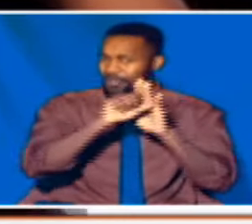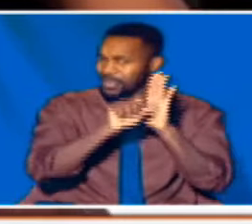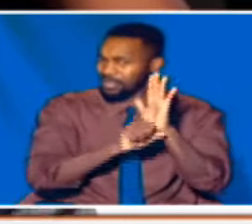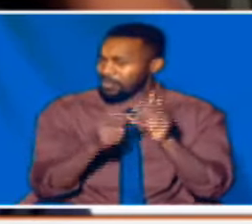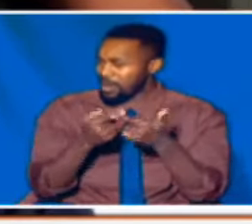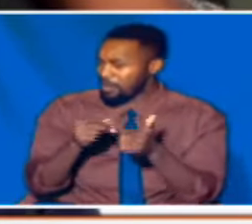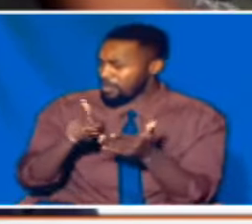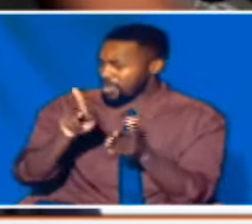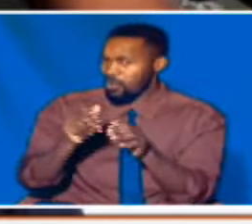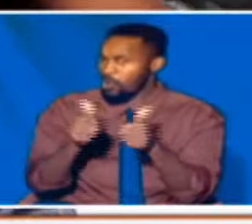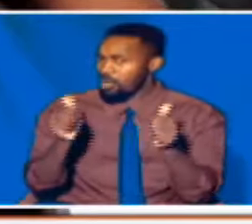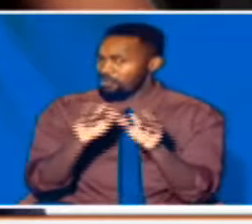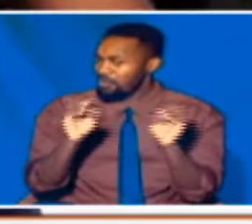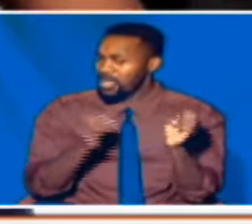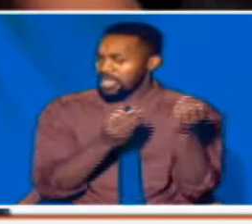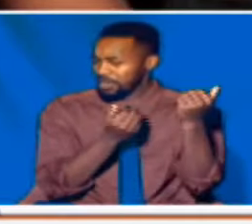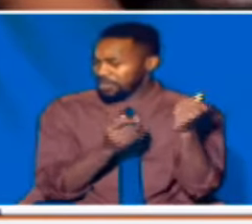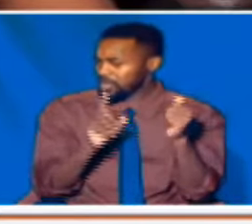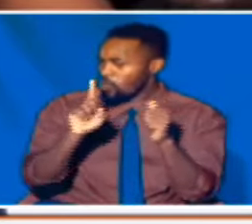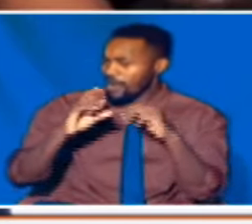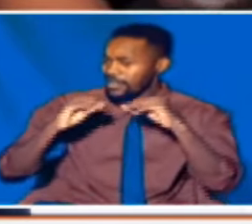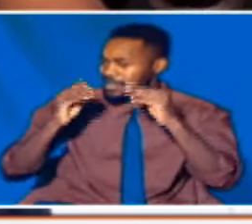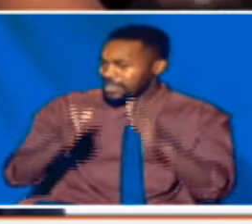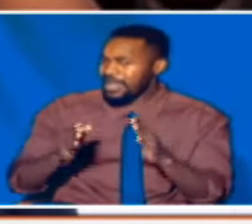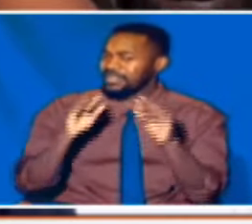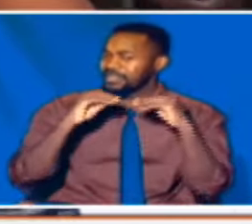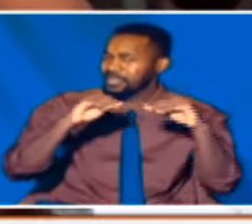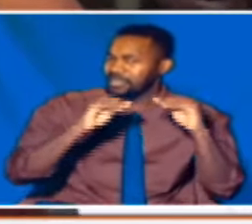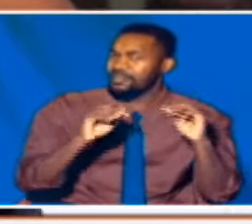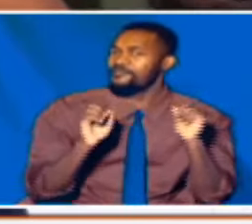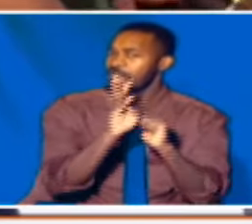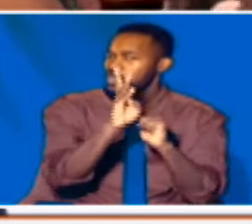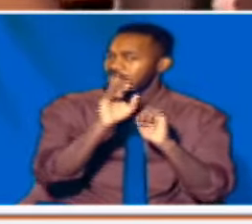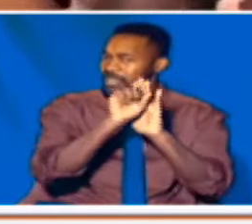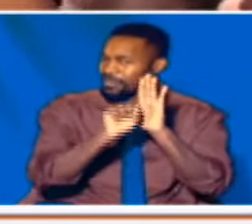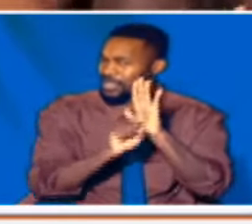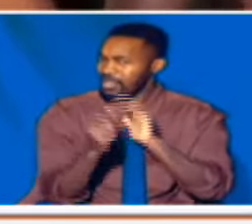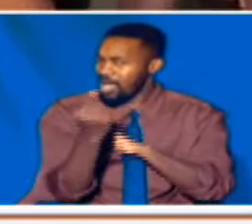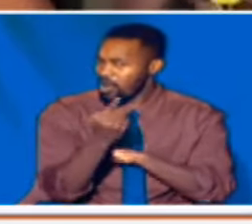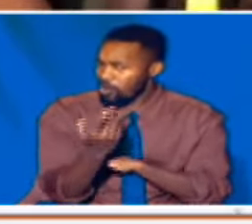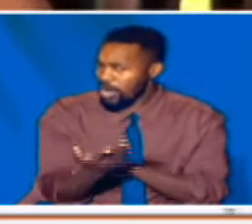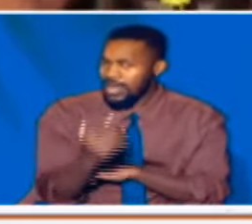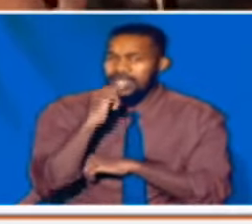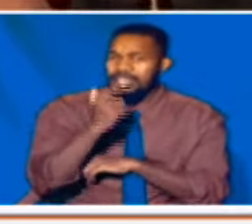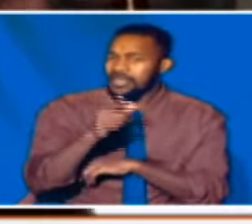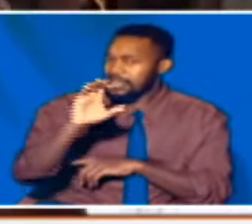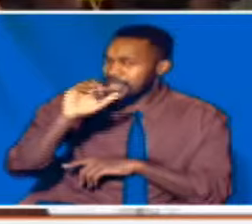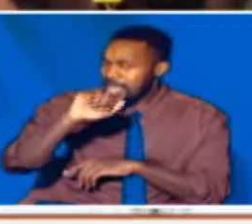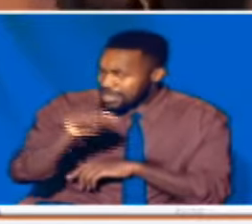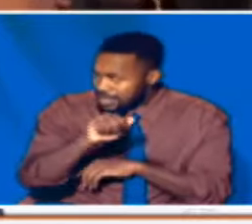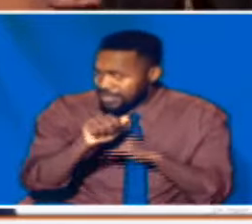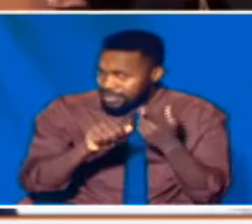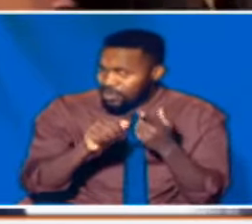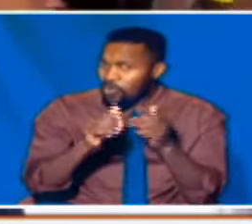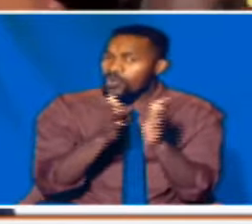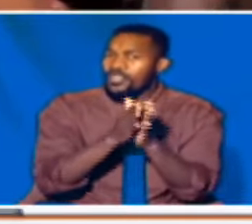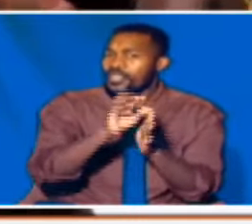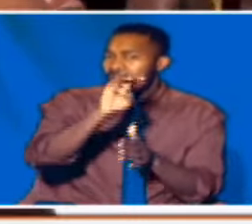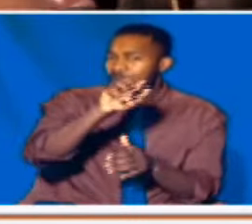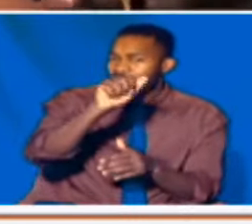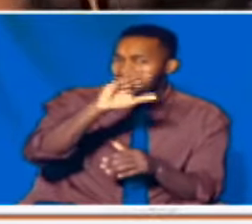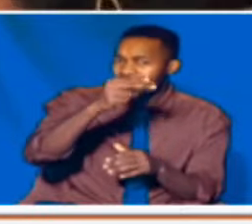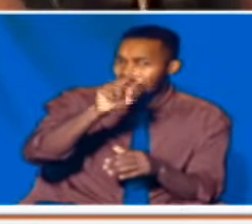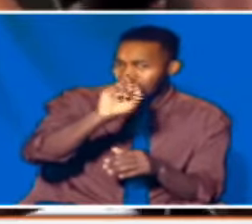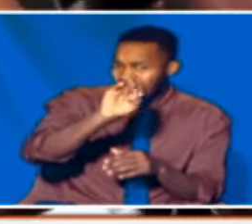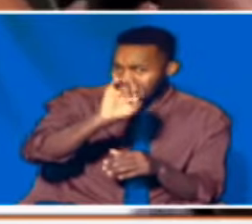can you expect a teacher to teach 14 subjects alone? Yes. Yes. We are telling Machogu and Nancy Masharia, employ these teachers on permanent and